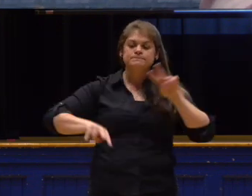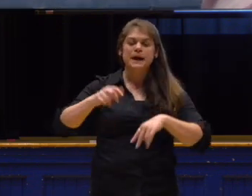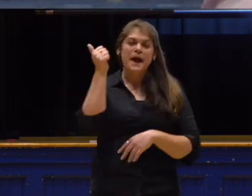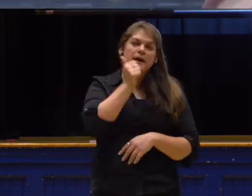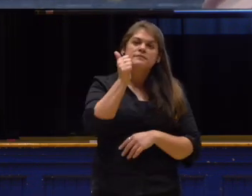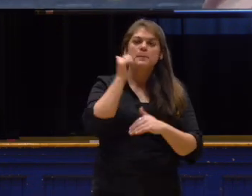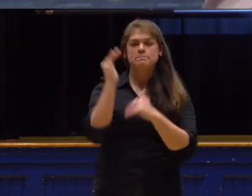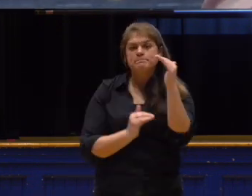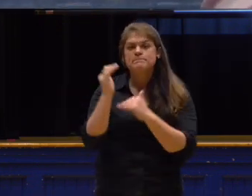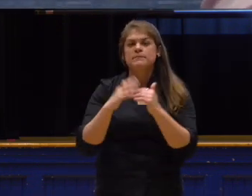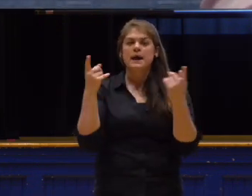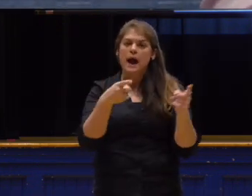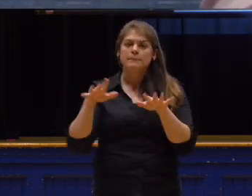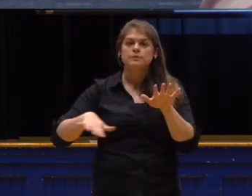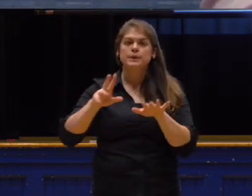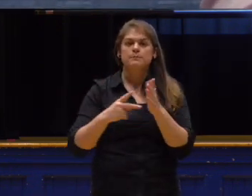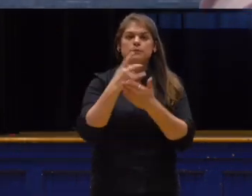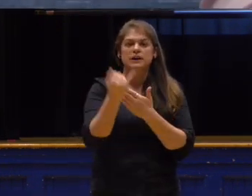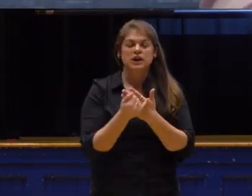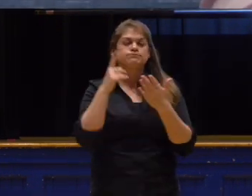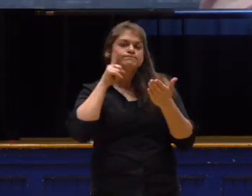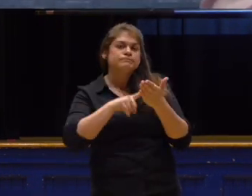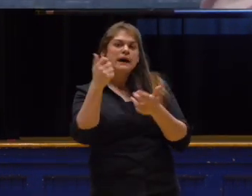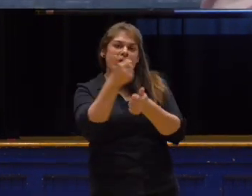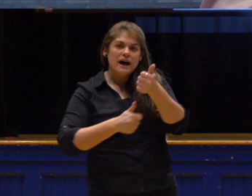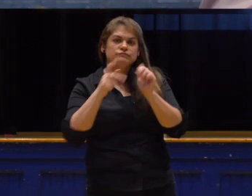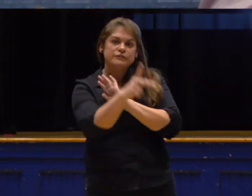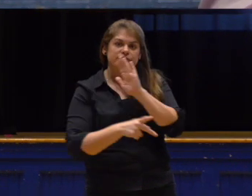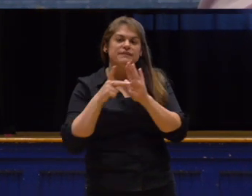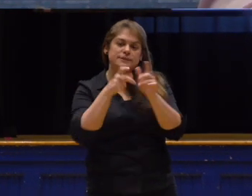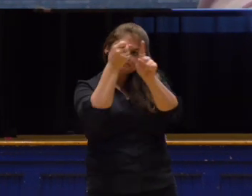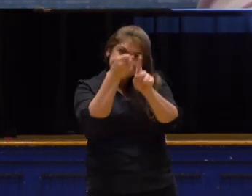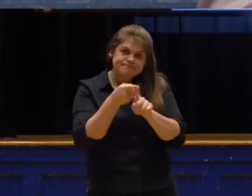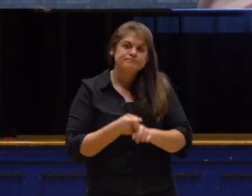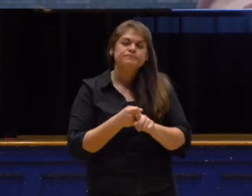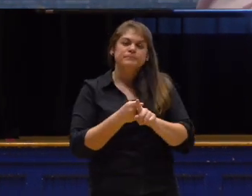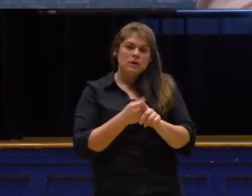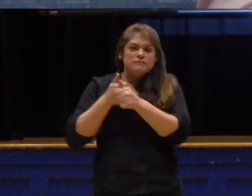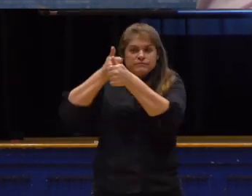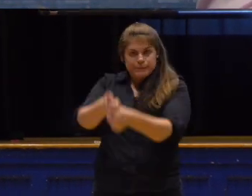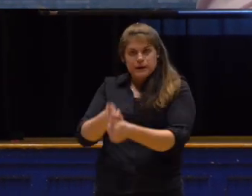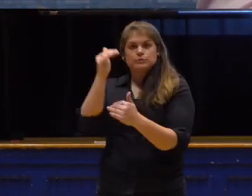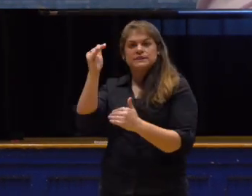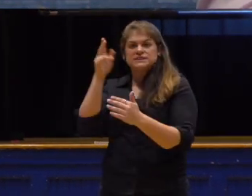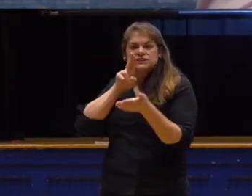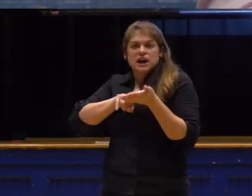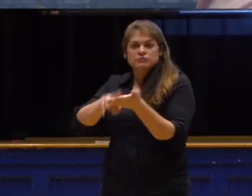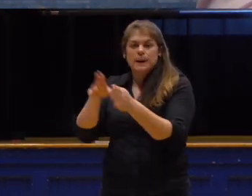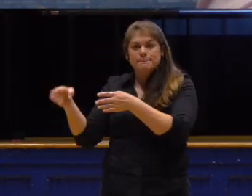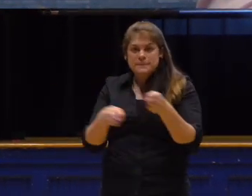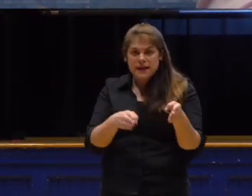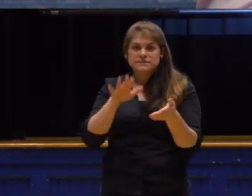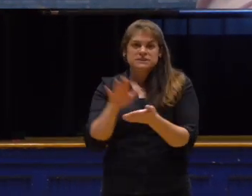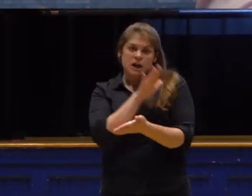construction activities on the project, ensuring that every phase is executed in accordance with the contract plans and documents,